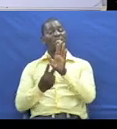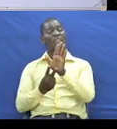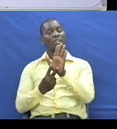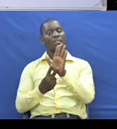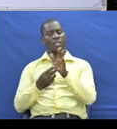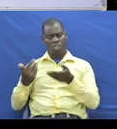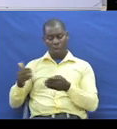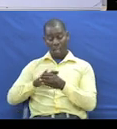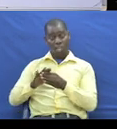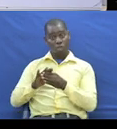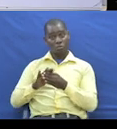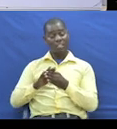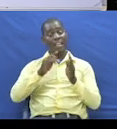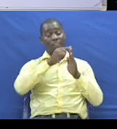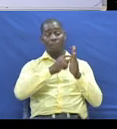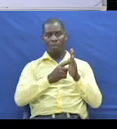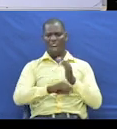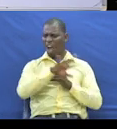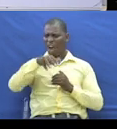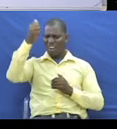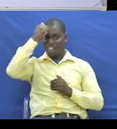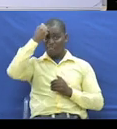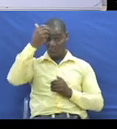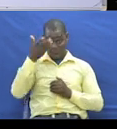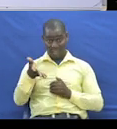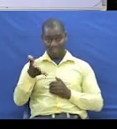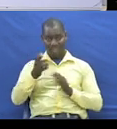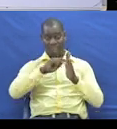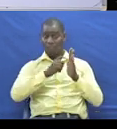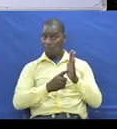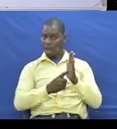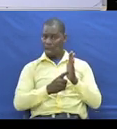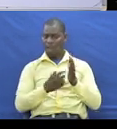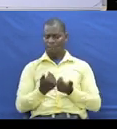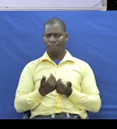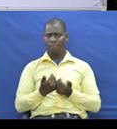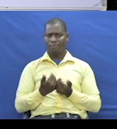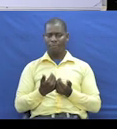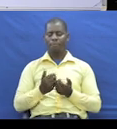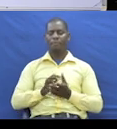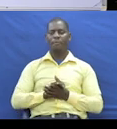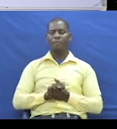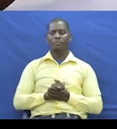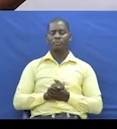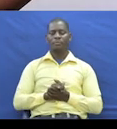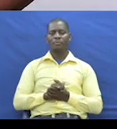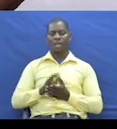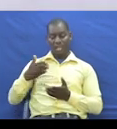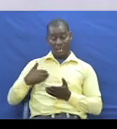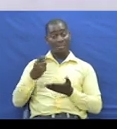is 37. Now, using a formula of every one of us, remember the formula, we can now calculate what is the number of